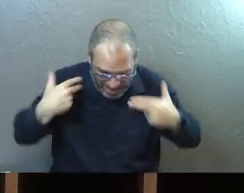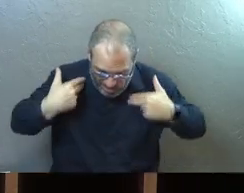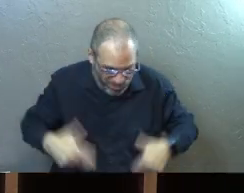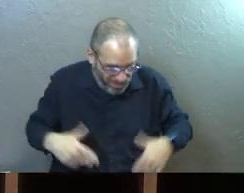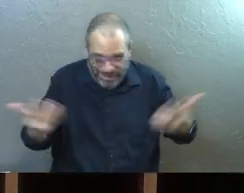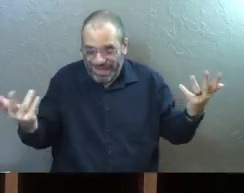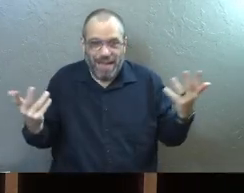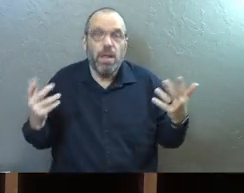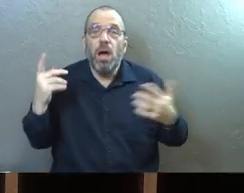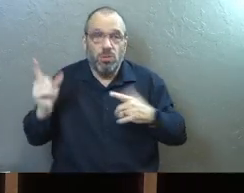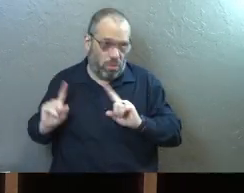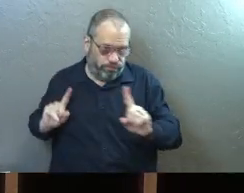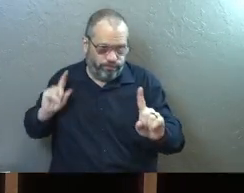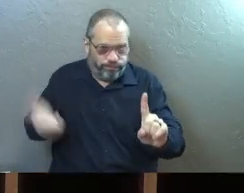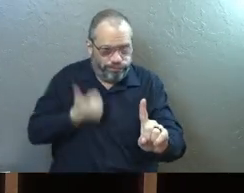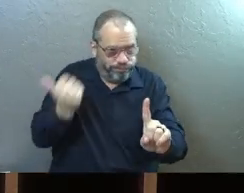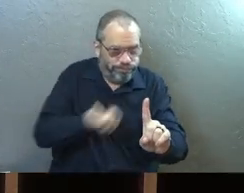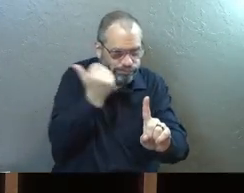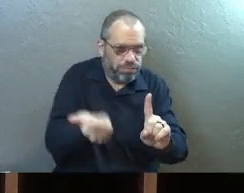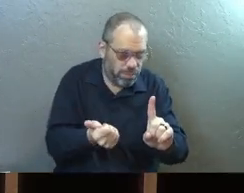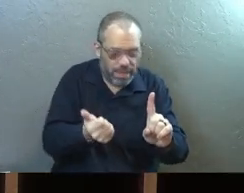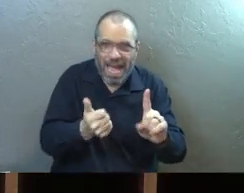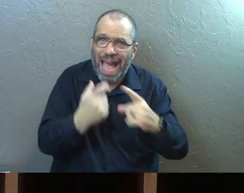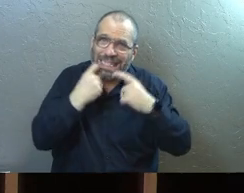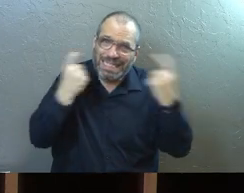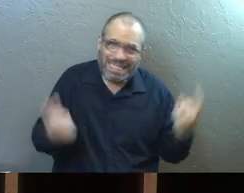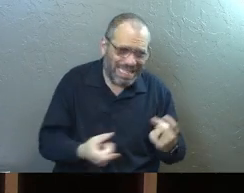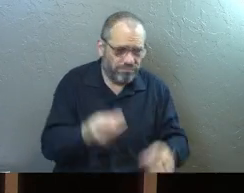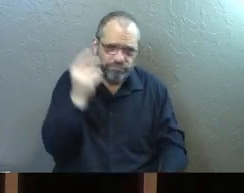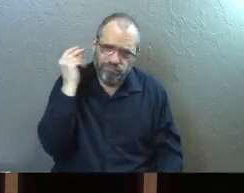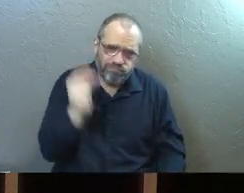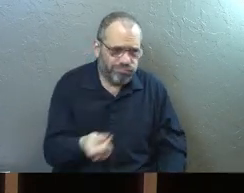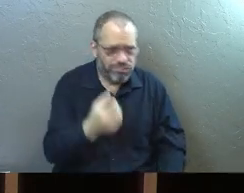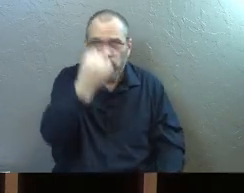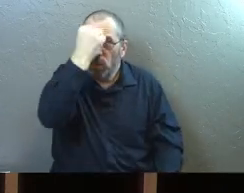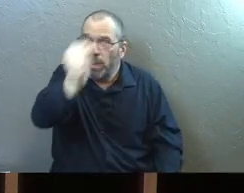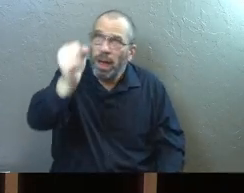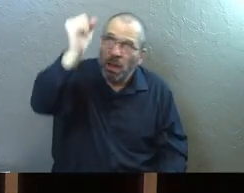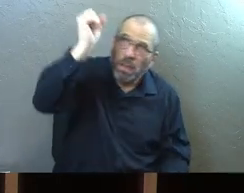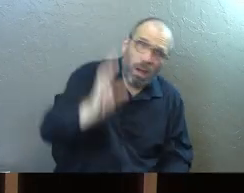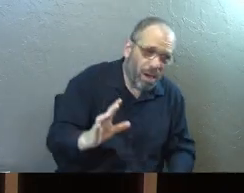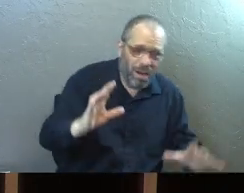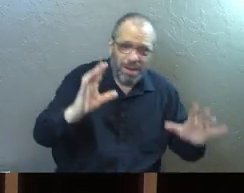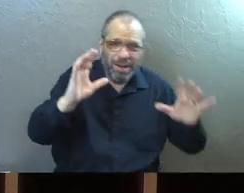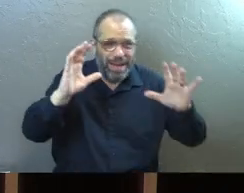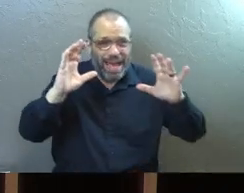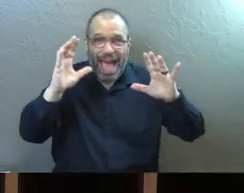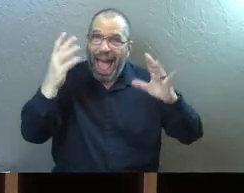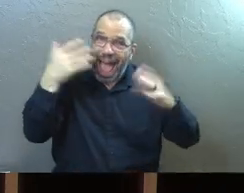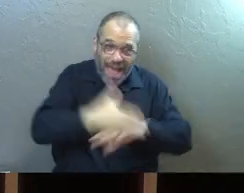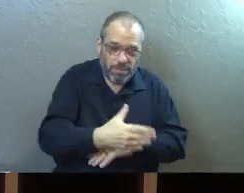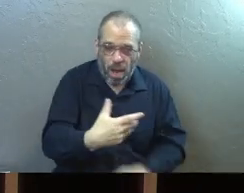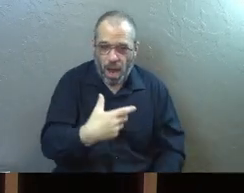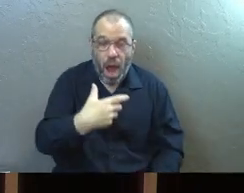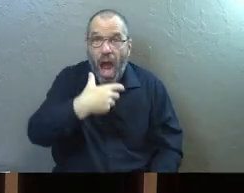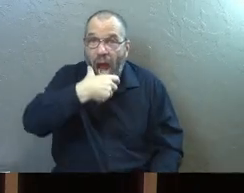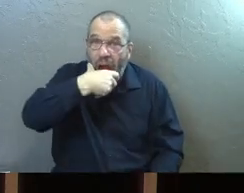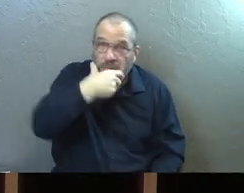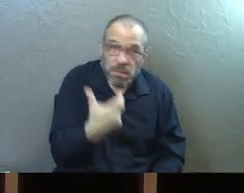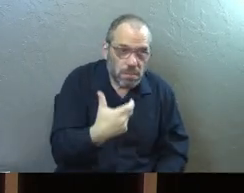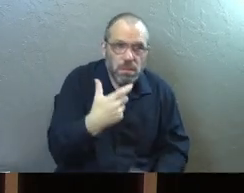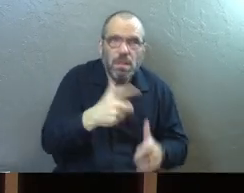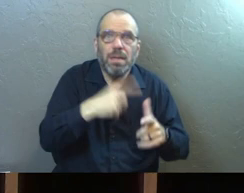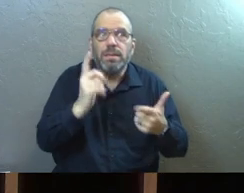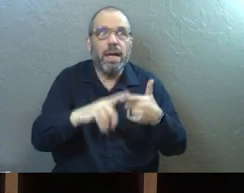nature. So they go right after it and they sin like right away and they rebel against God. And when they do, when they rebel against